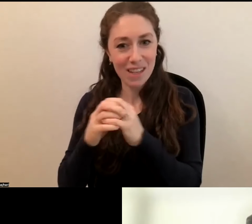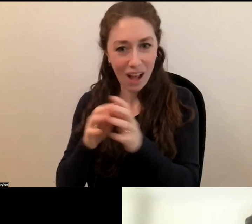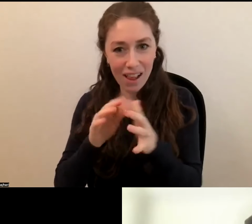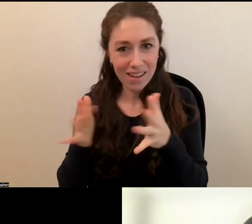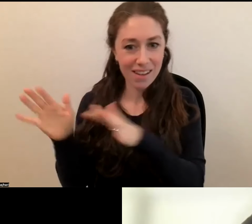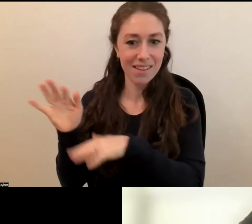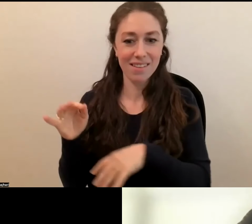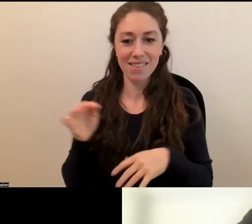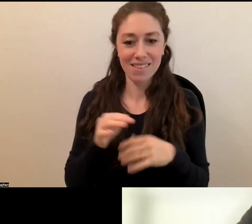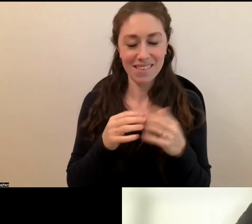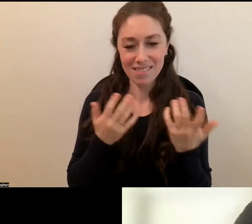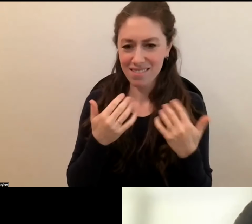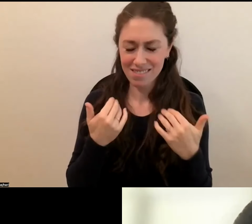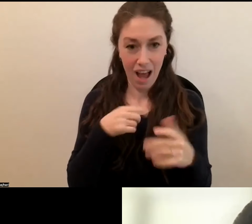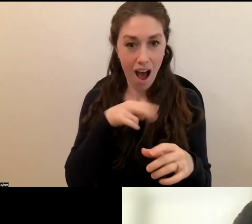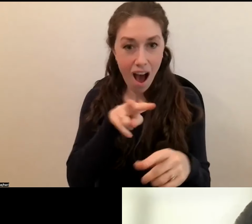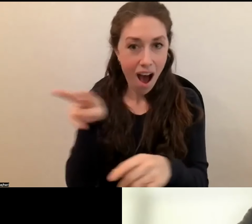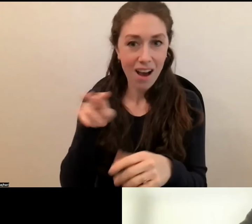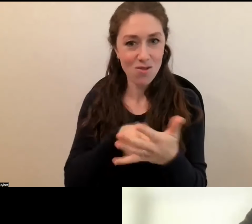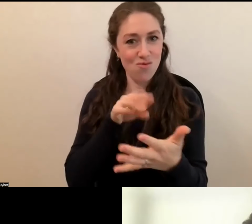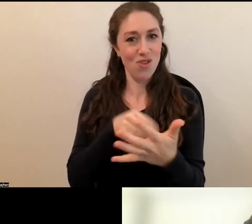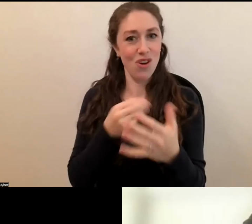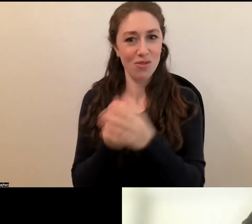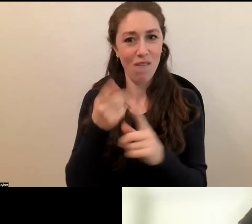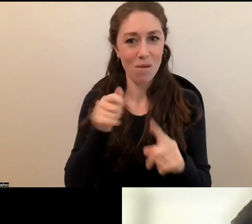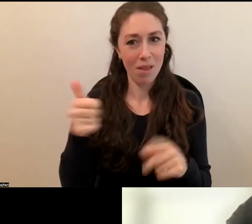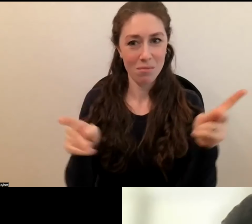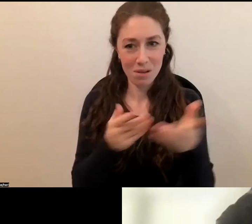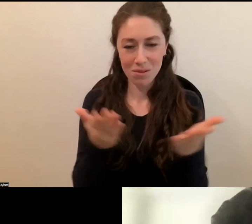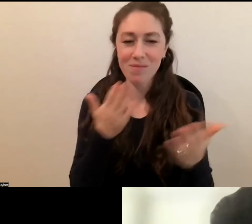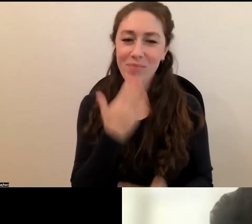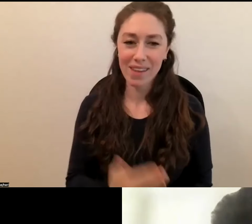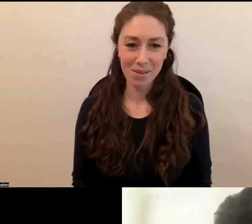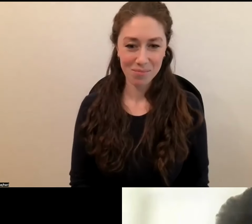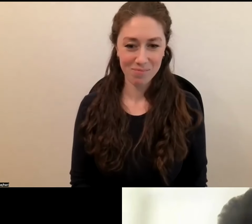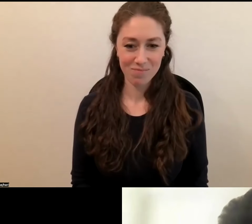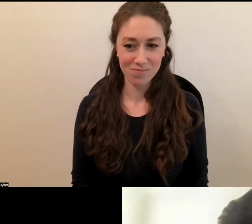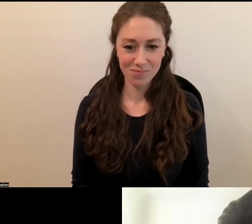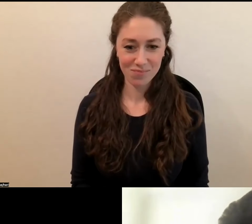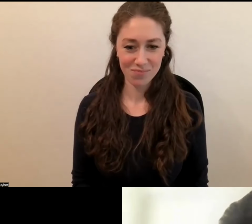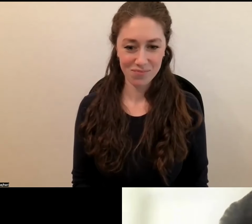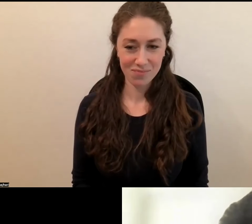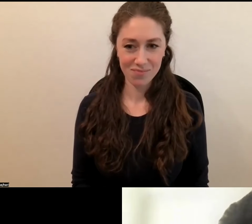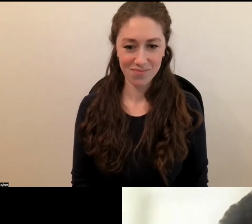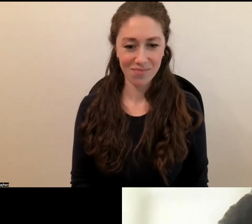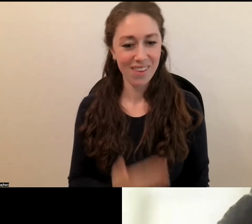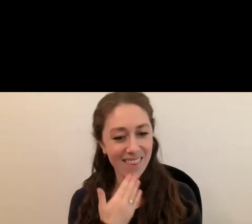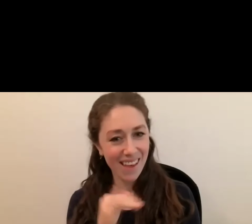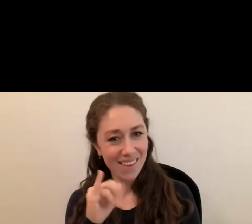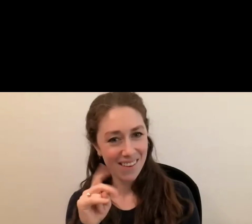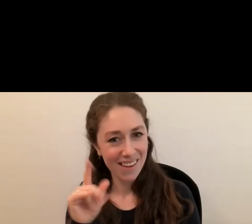can learn and grow from others. Thank you. Thank you so much,